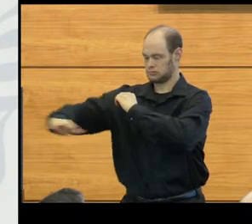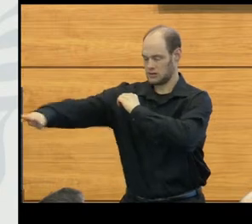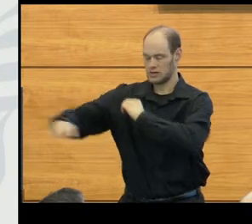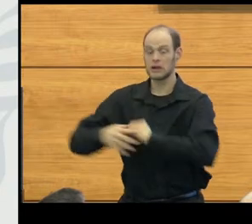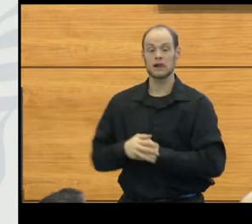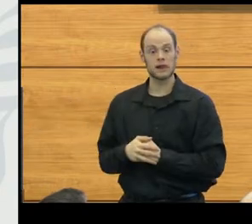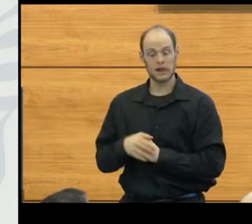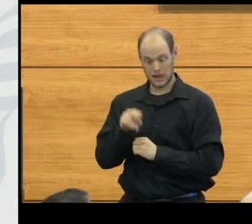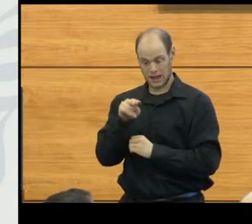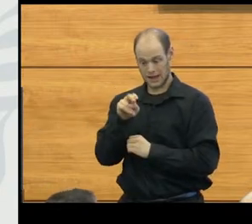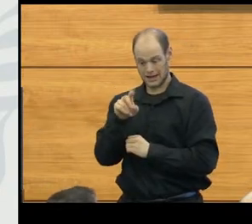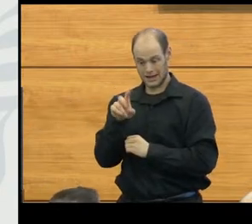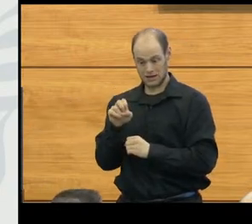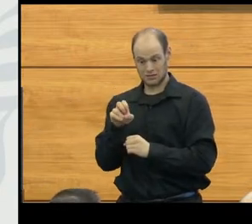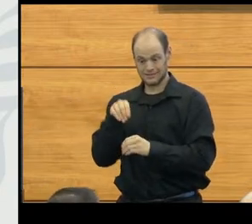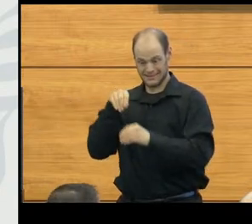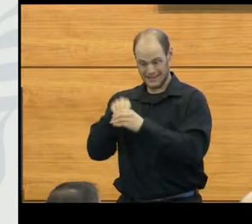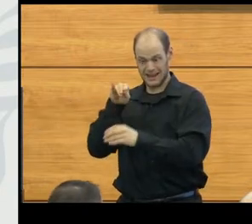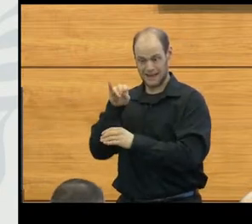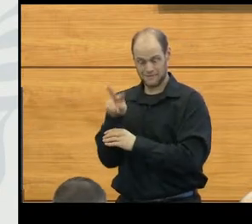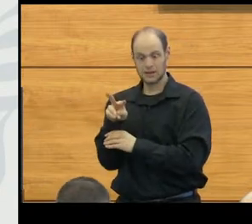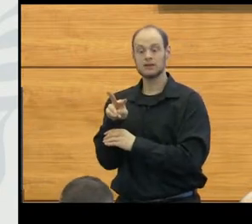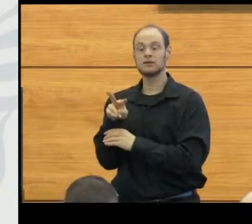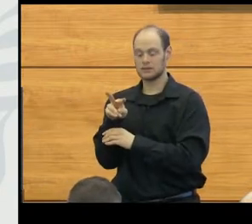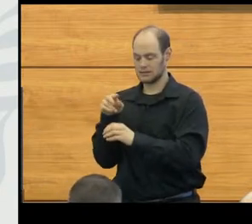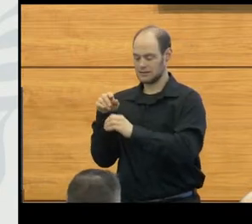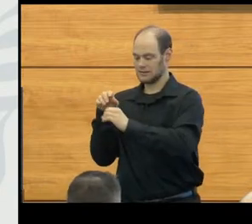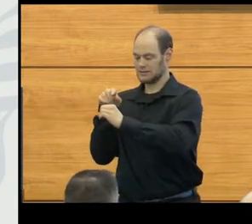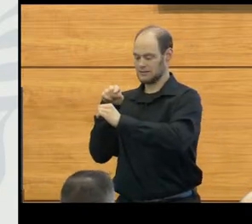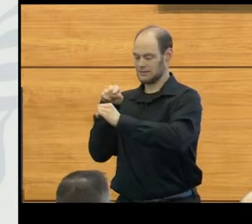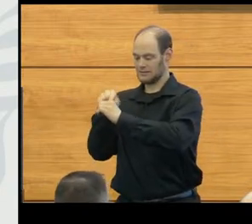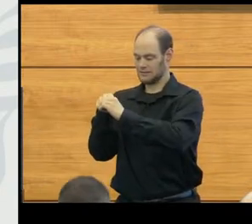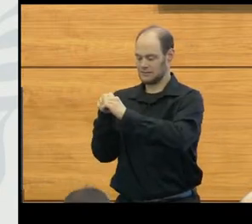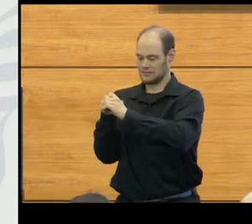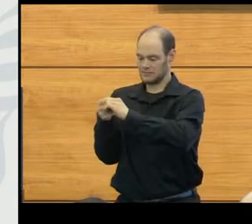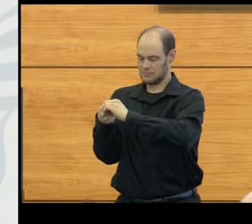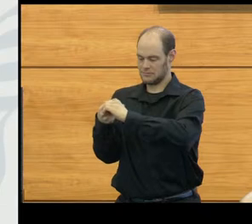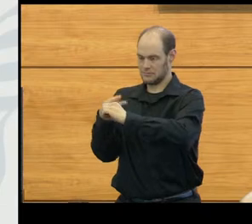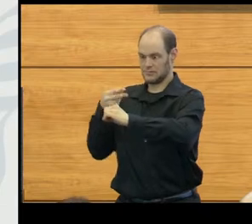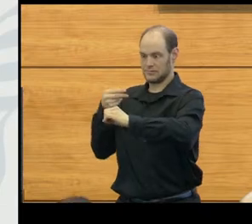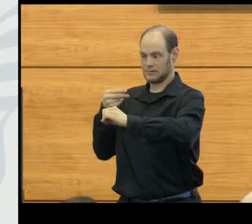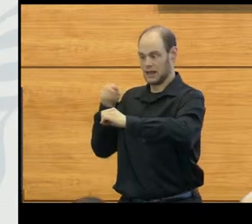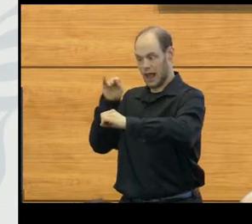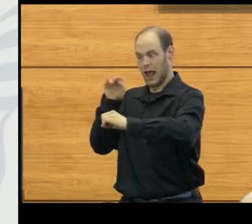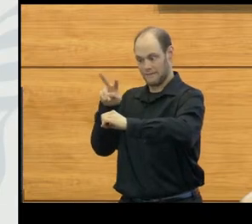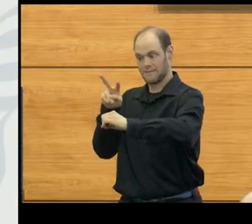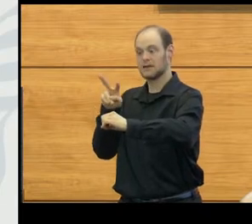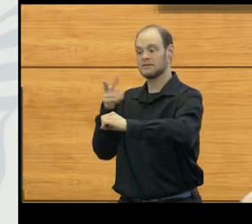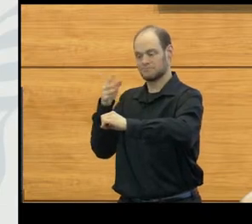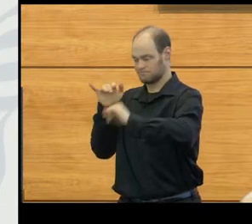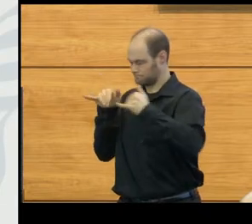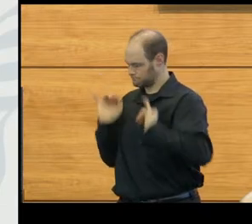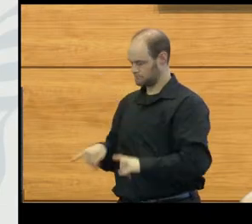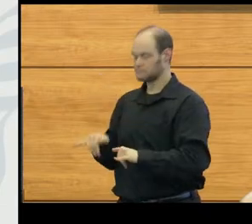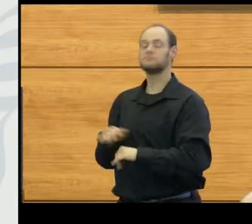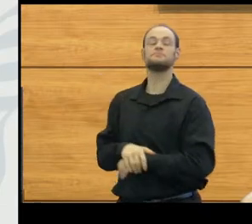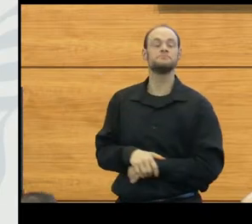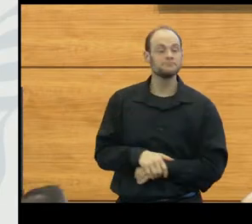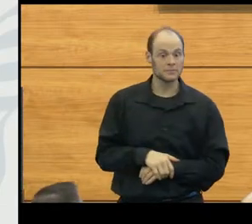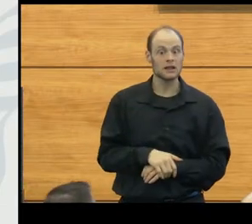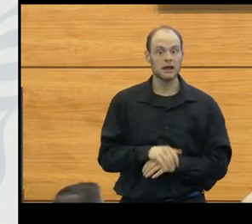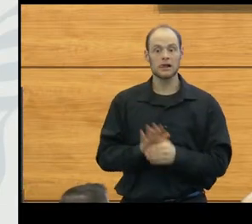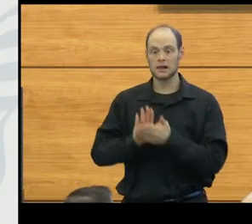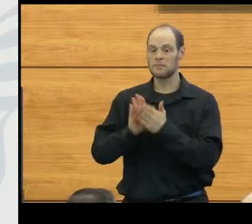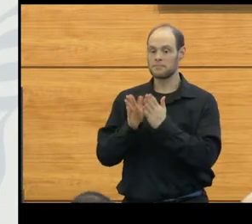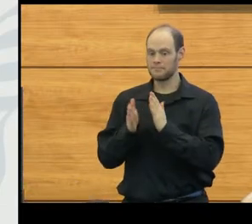a needle had been placed in the IV, the needle was withdrawn, and the IV tubing stayed intact. Thus